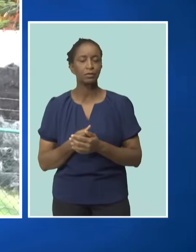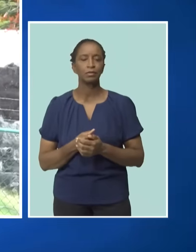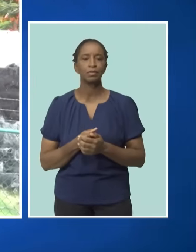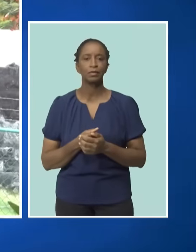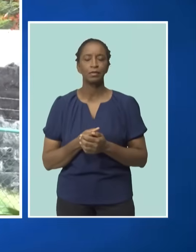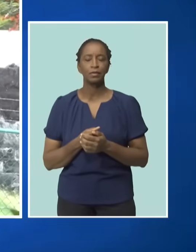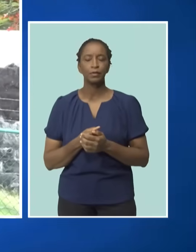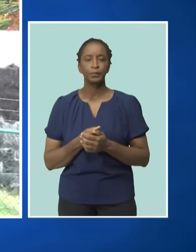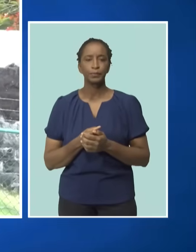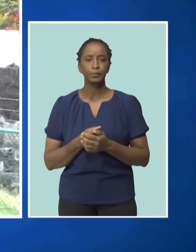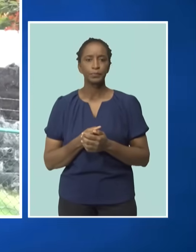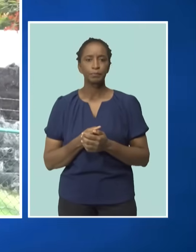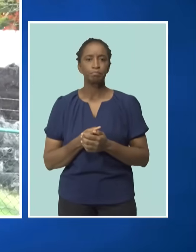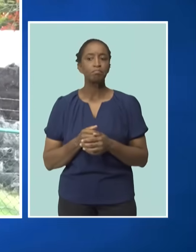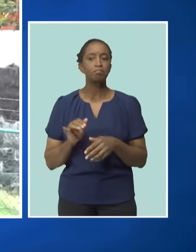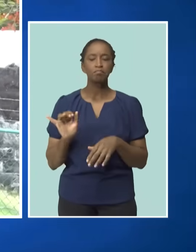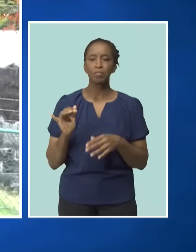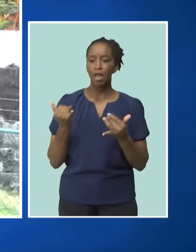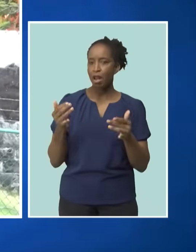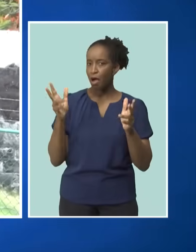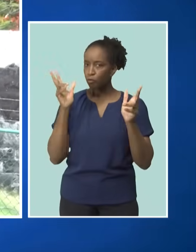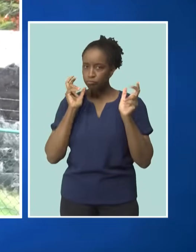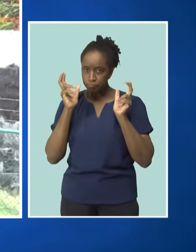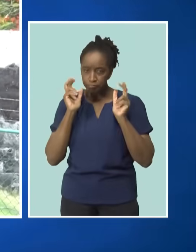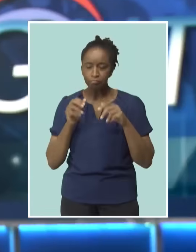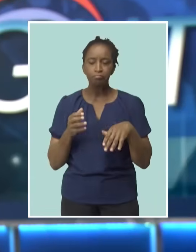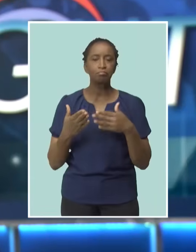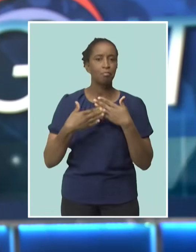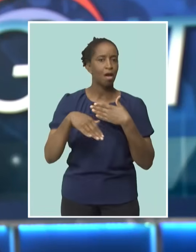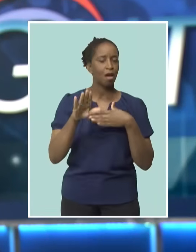to hearing it at Junior Kadooment and beyond.